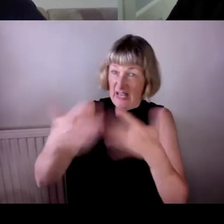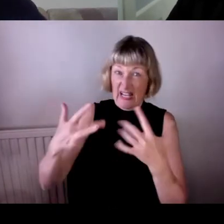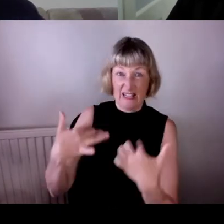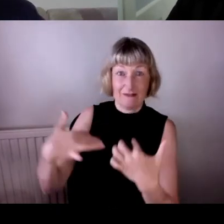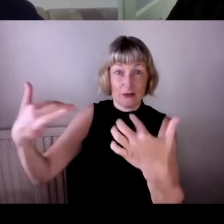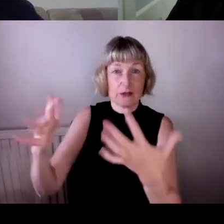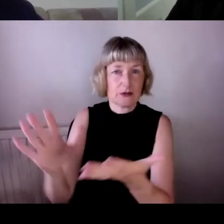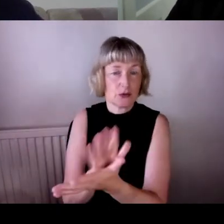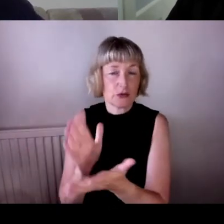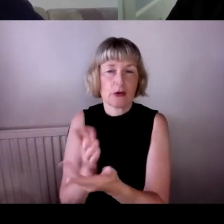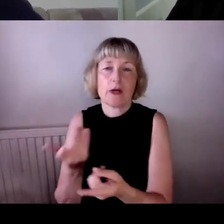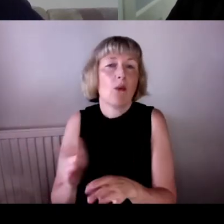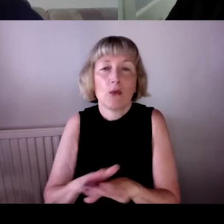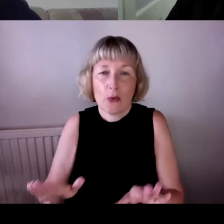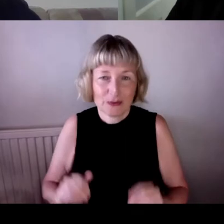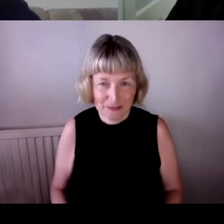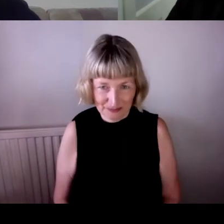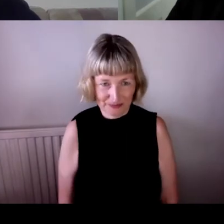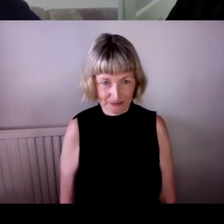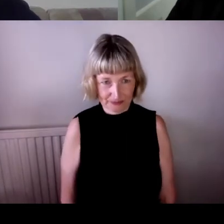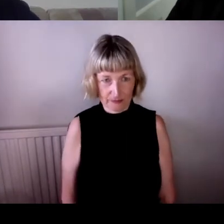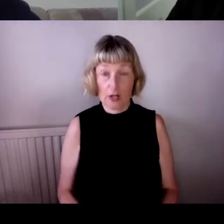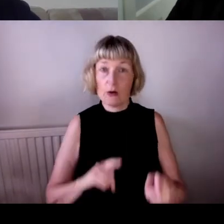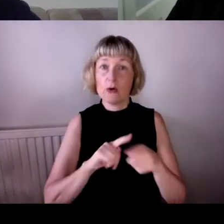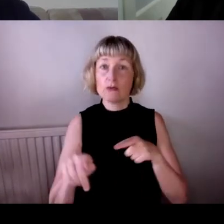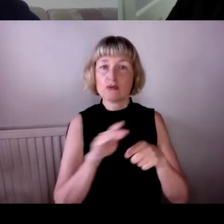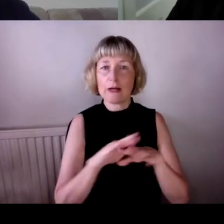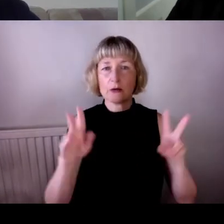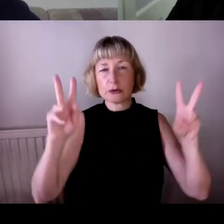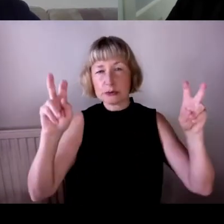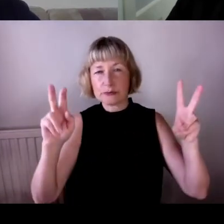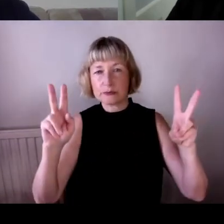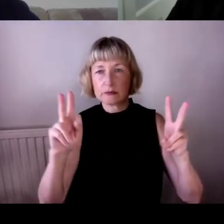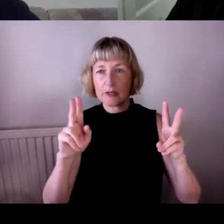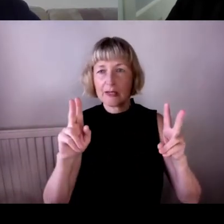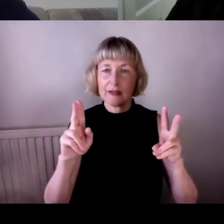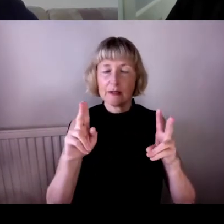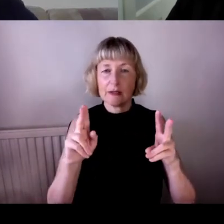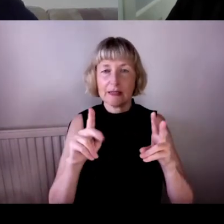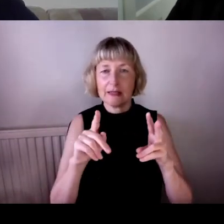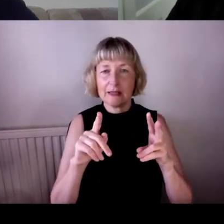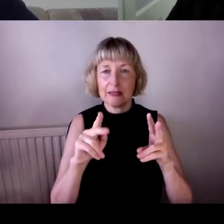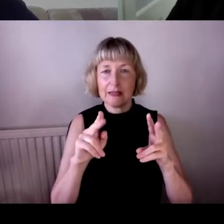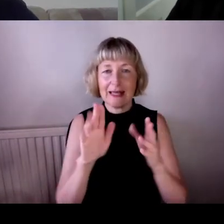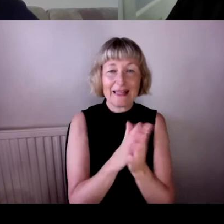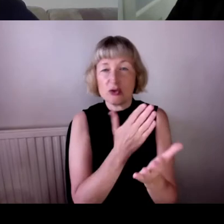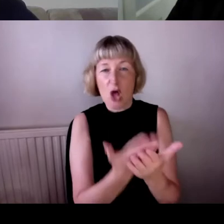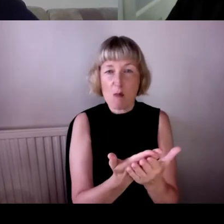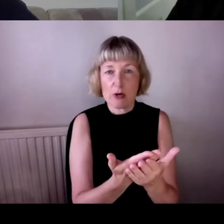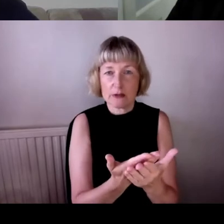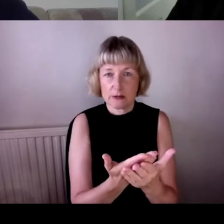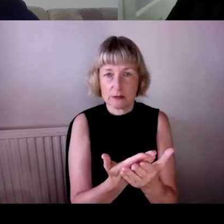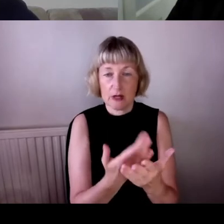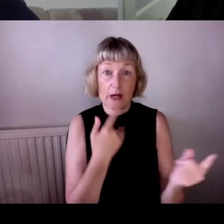or not, as the case may be. We try not to be interpretive. We try not to say that, you know, he's enjoying it. I don't know if he's enjoying